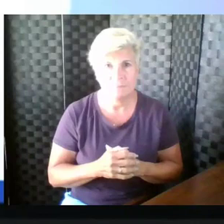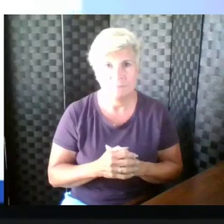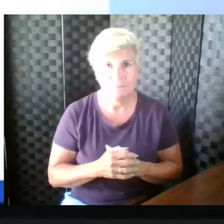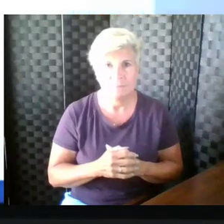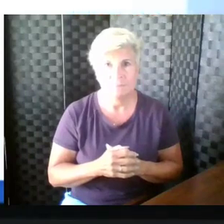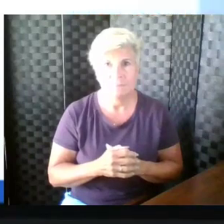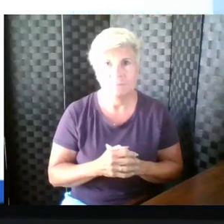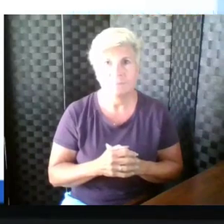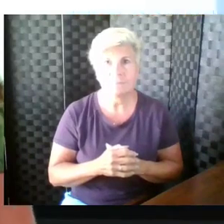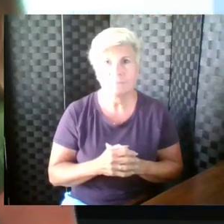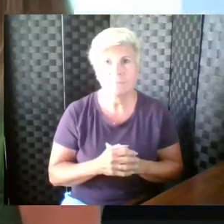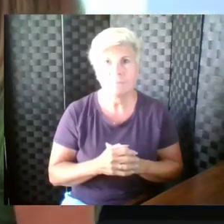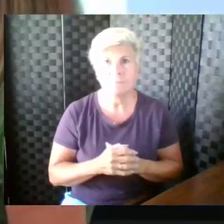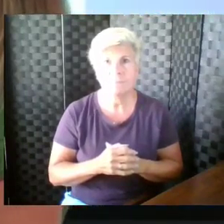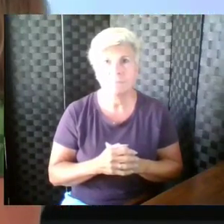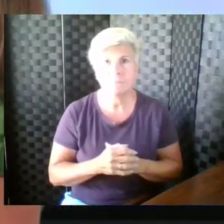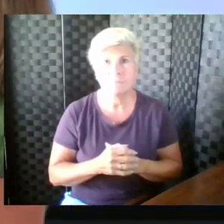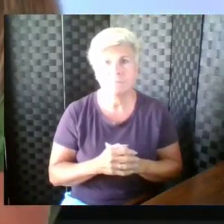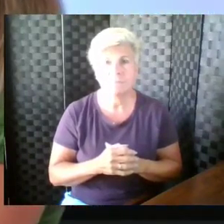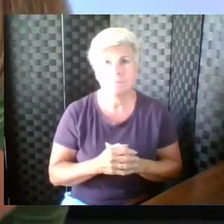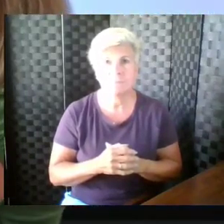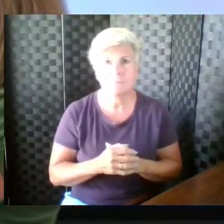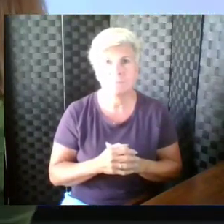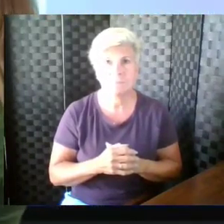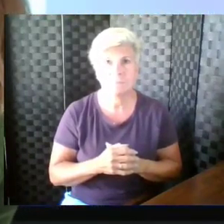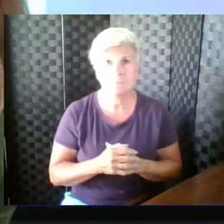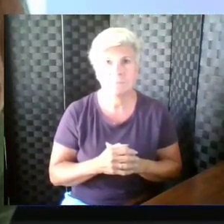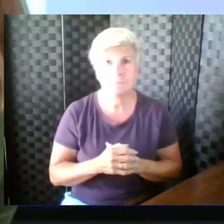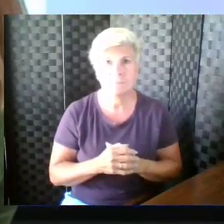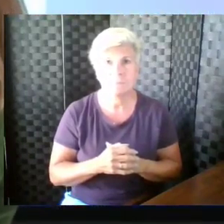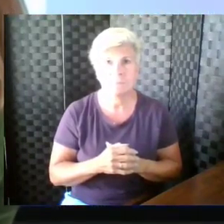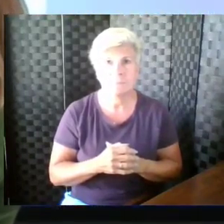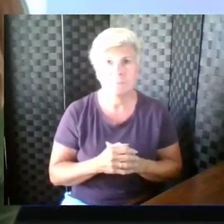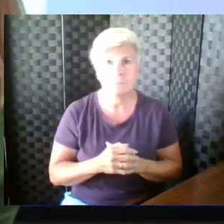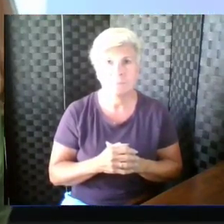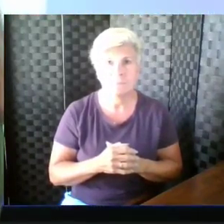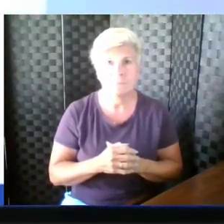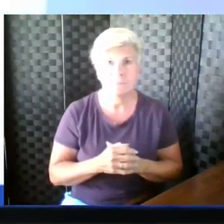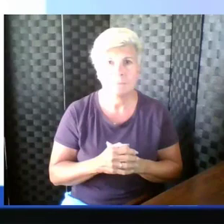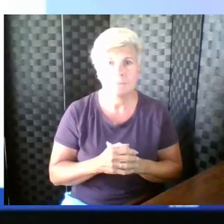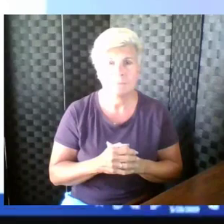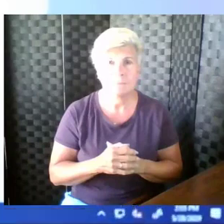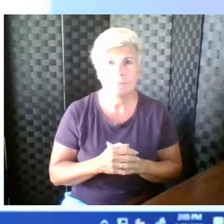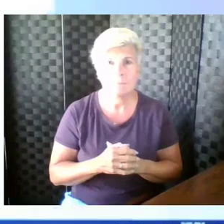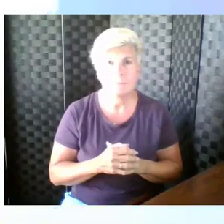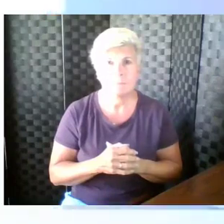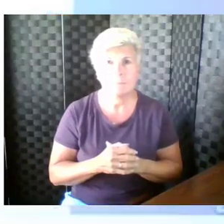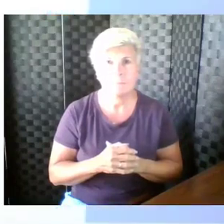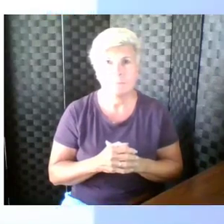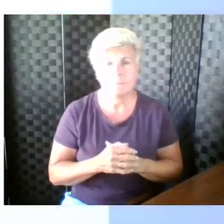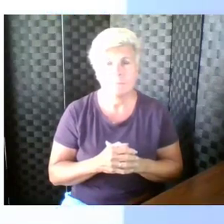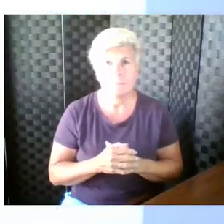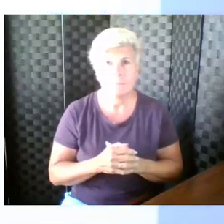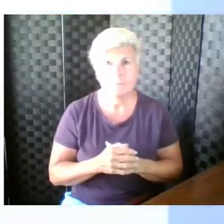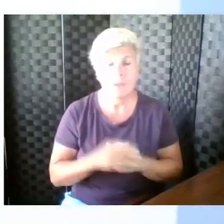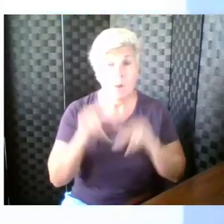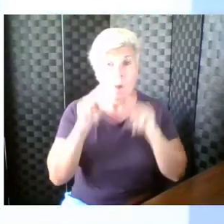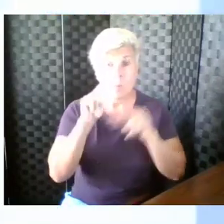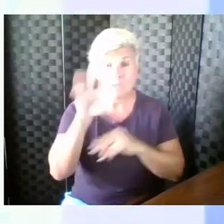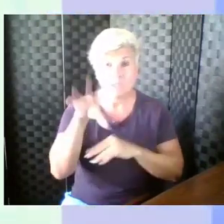All right, so let's take a look. We're going to watch a quick video here. Well, maybe, there we go.